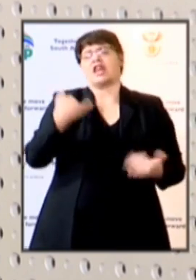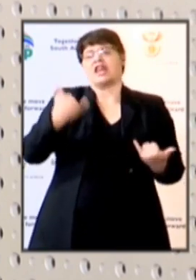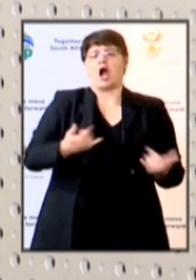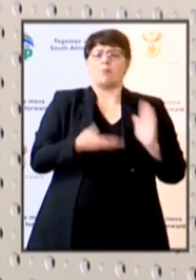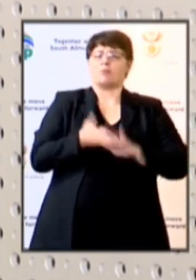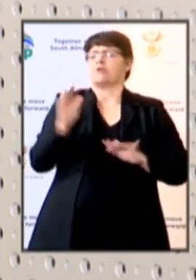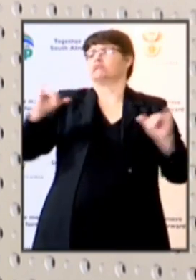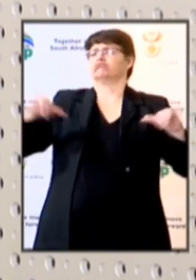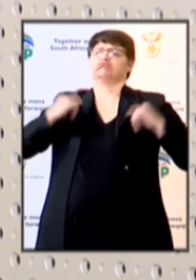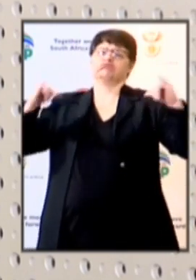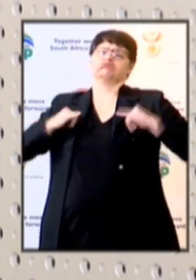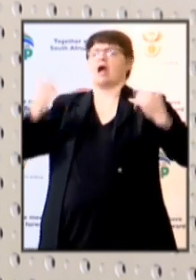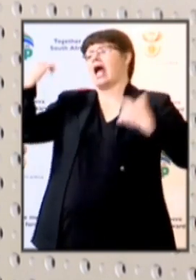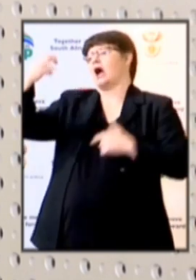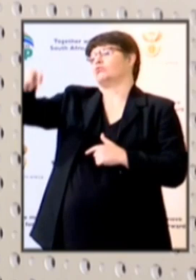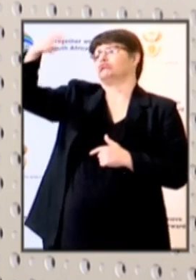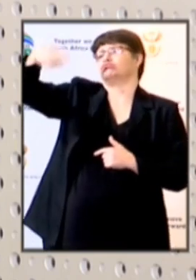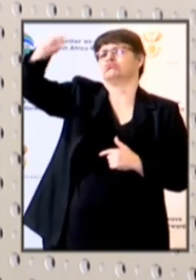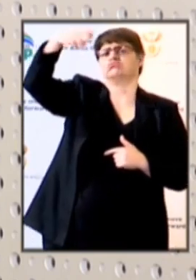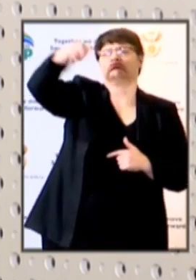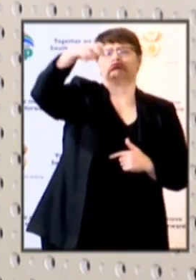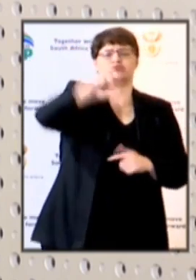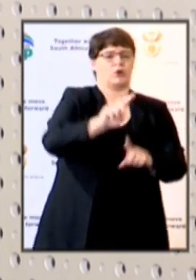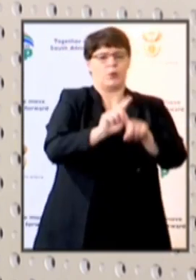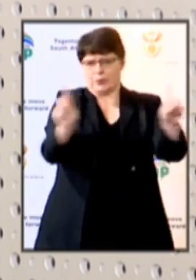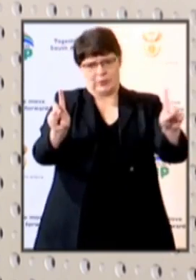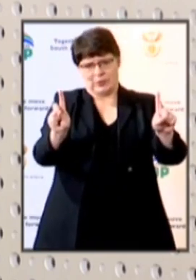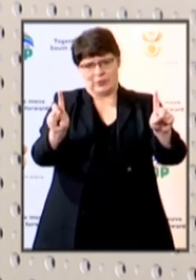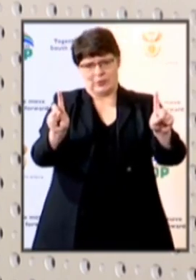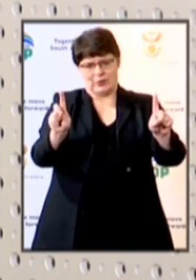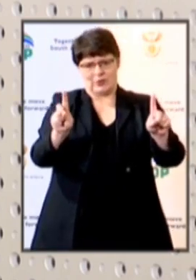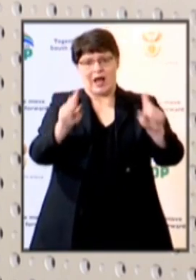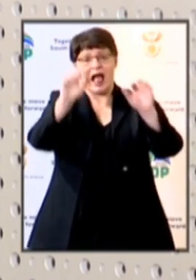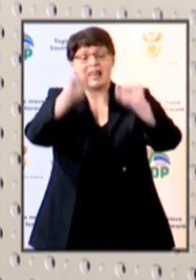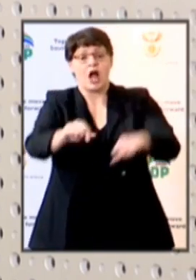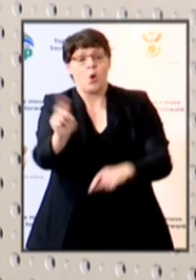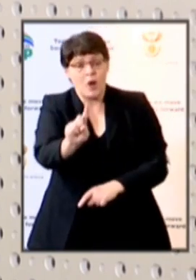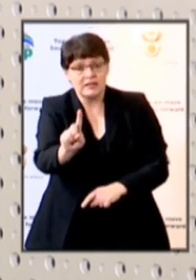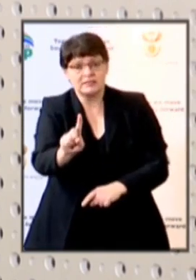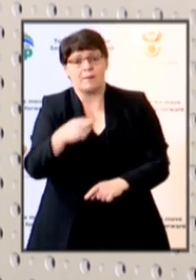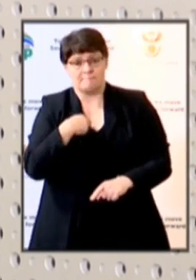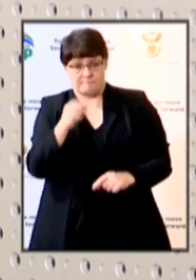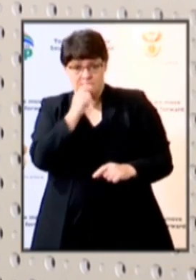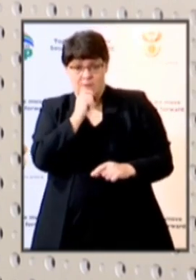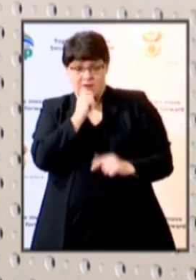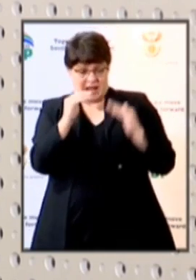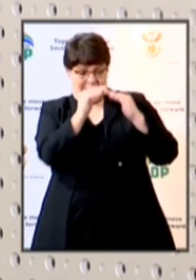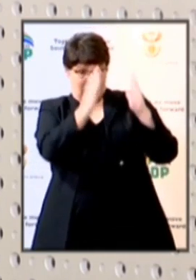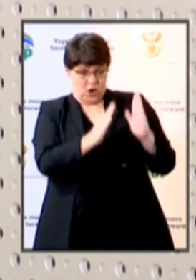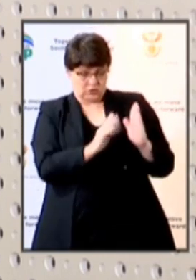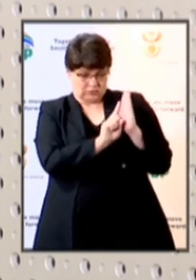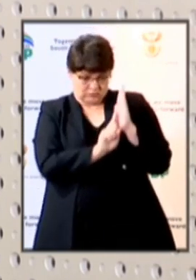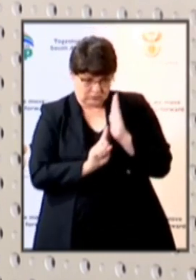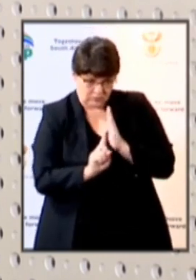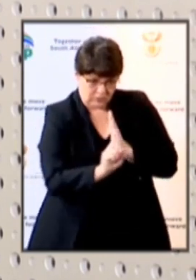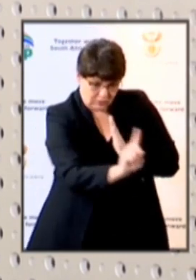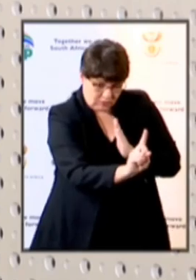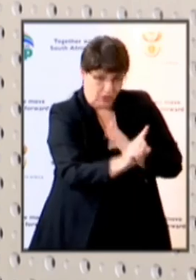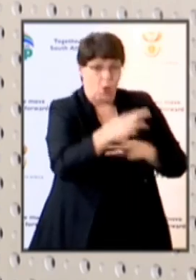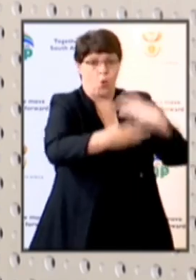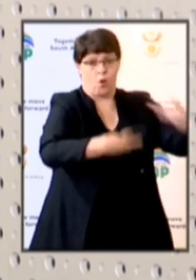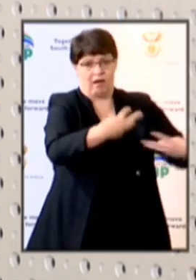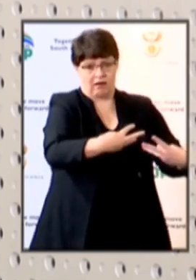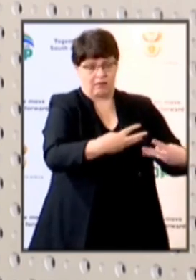everywhere. You come back home. And we will explain. When you go to